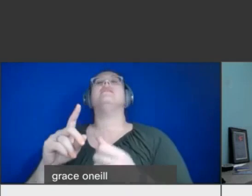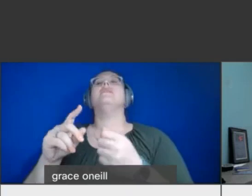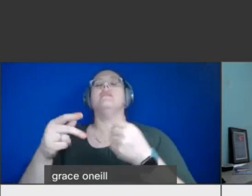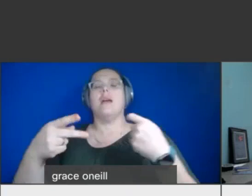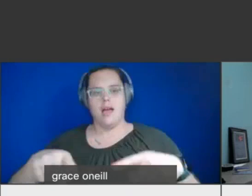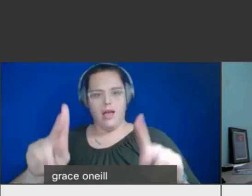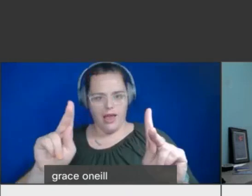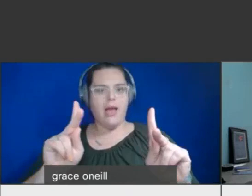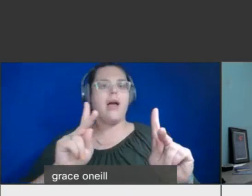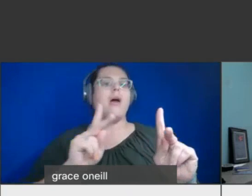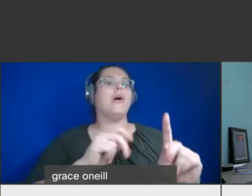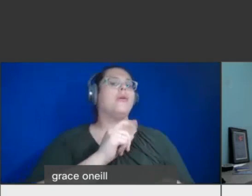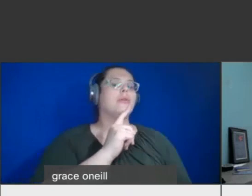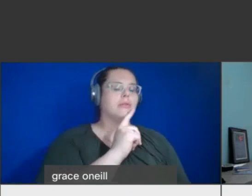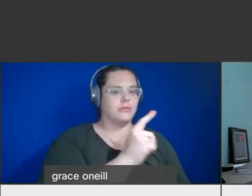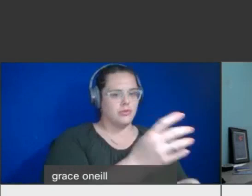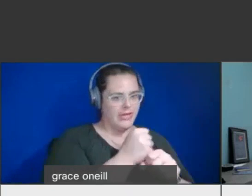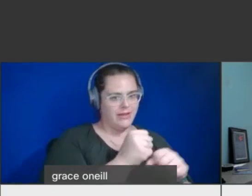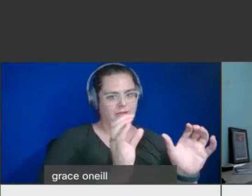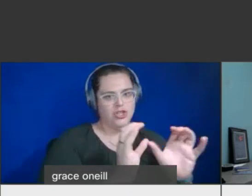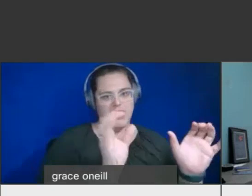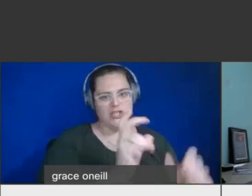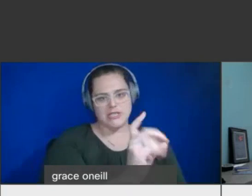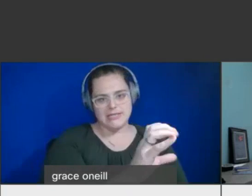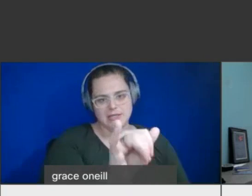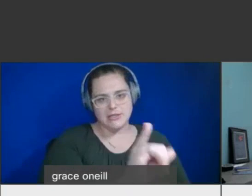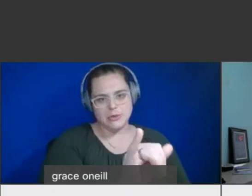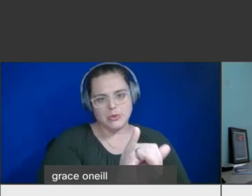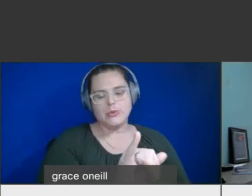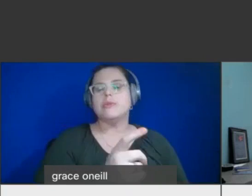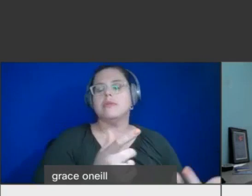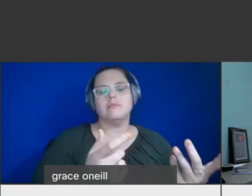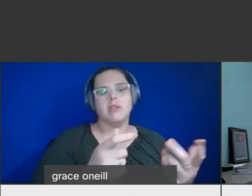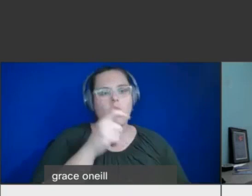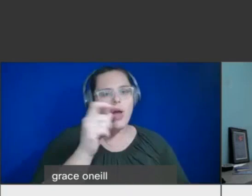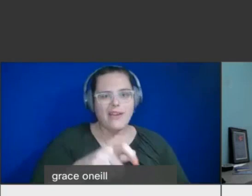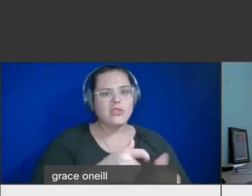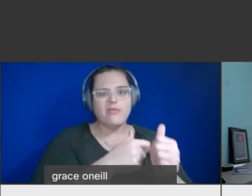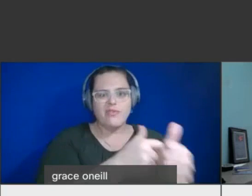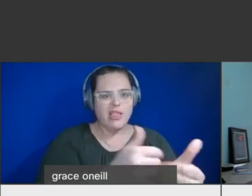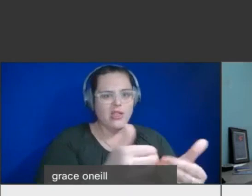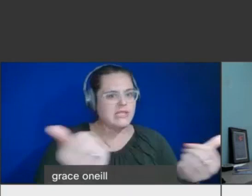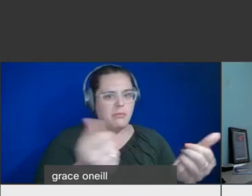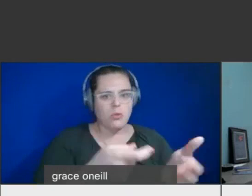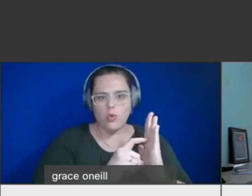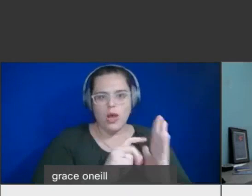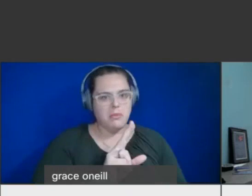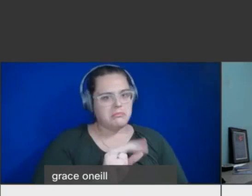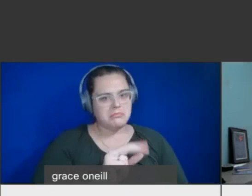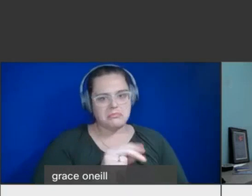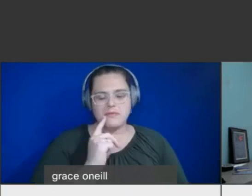seek certification in the district with out following each of the requirements for a first-time